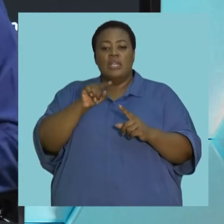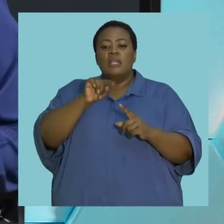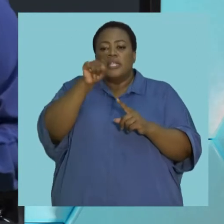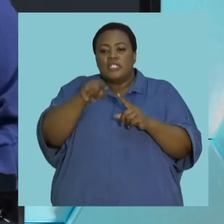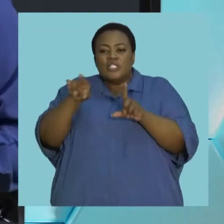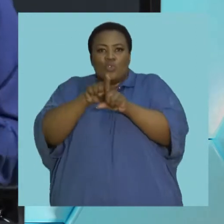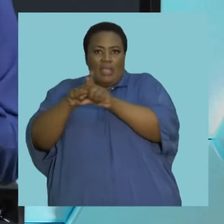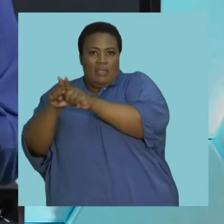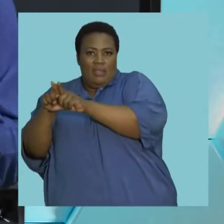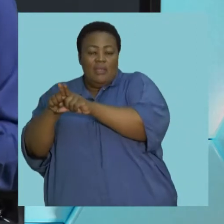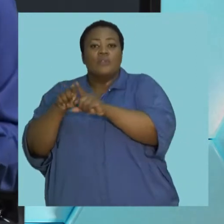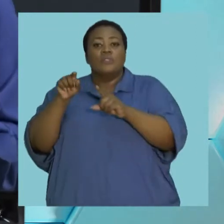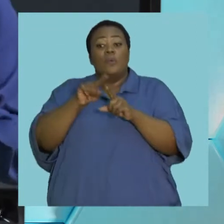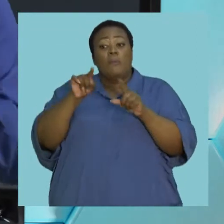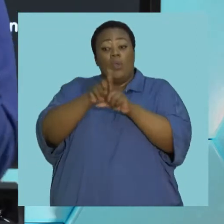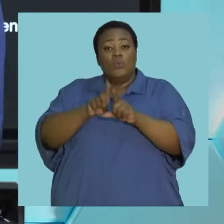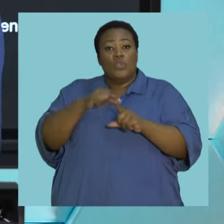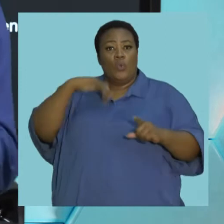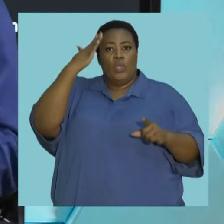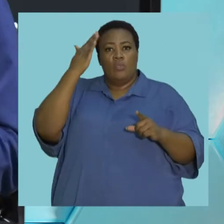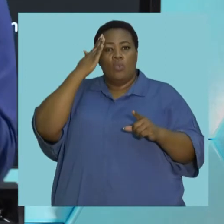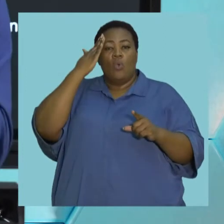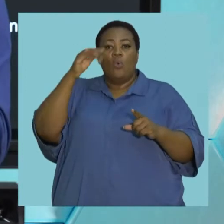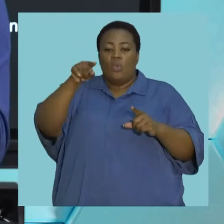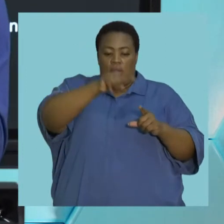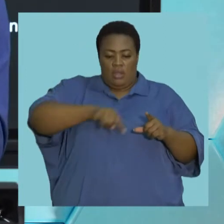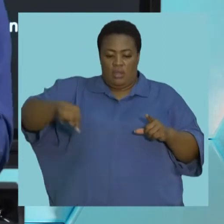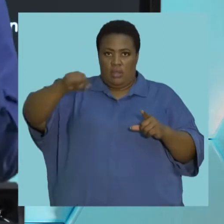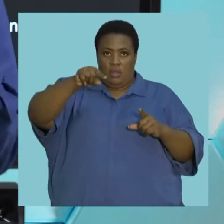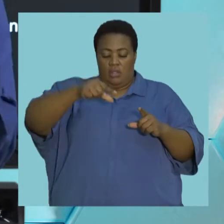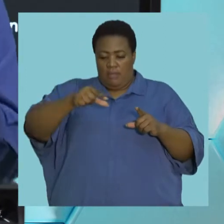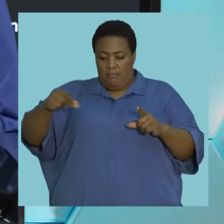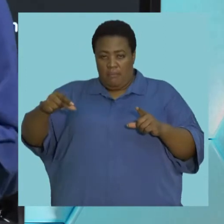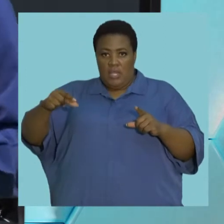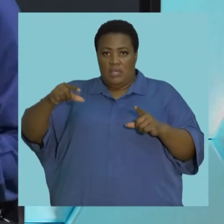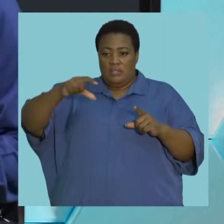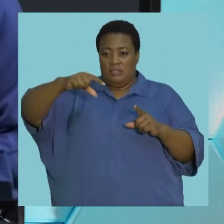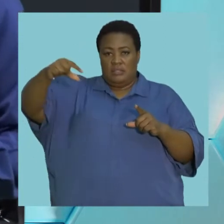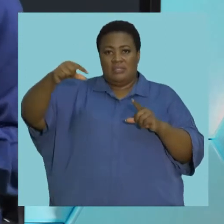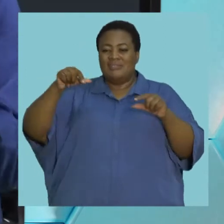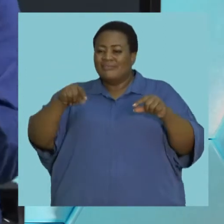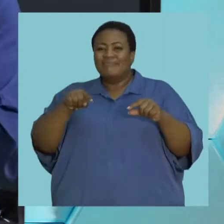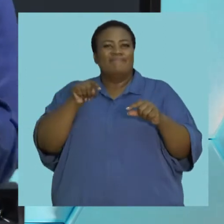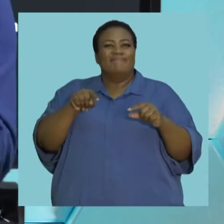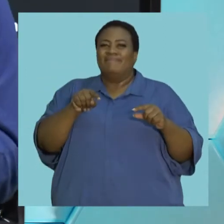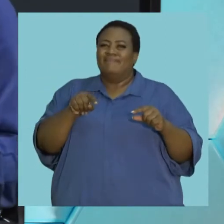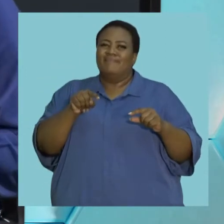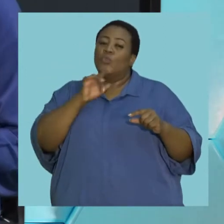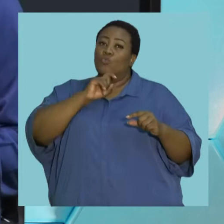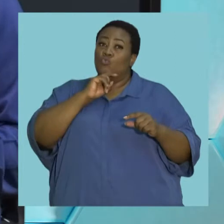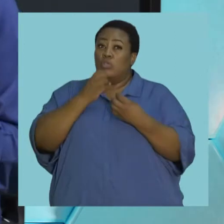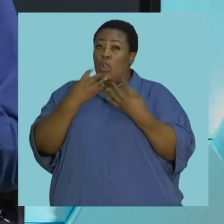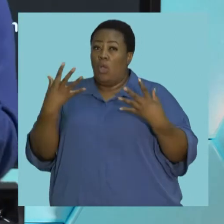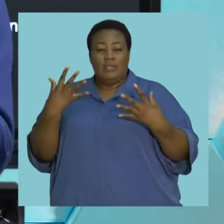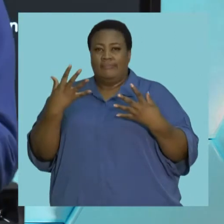bars. We also know that there is pie charts, and often we scare away from pie charts because it requires a bit of math